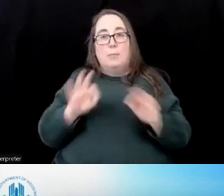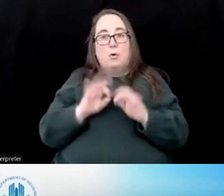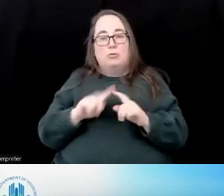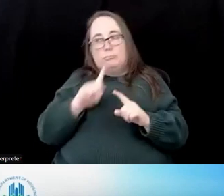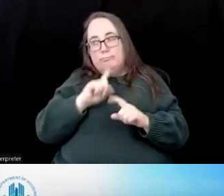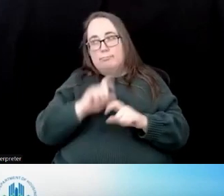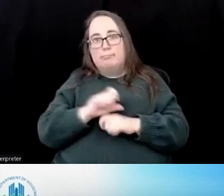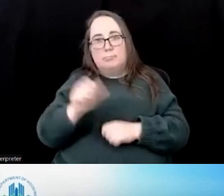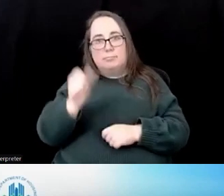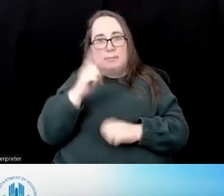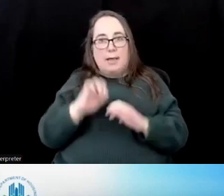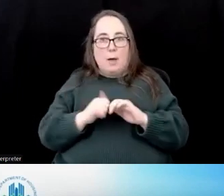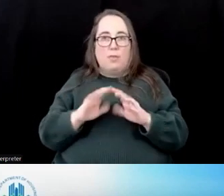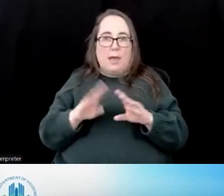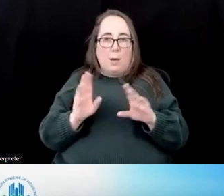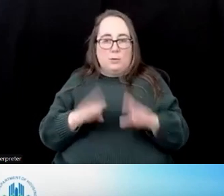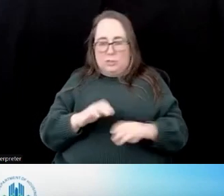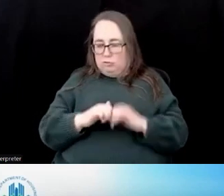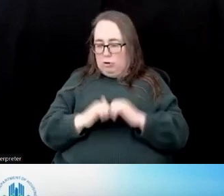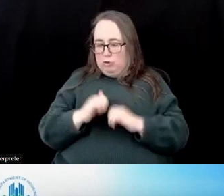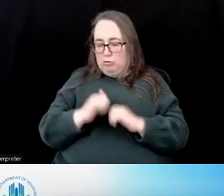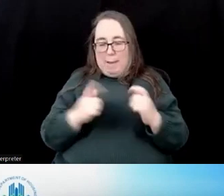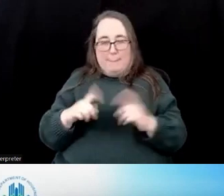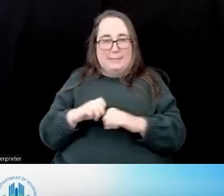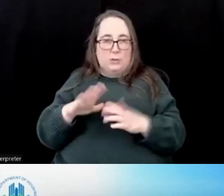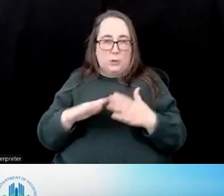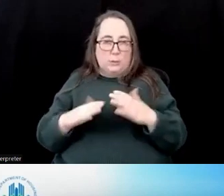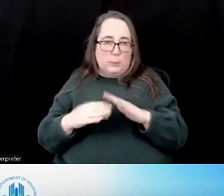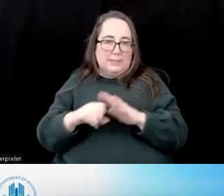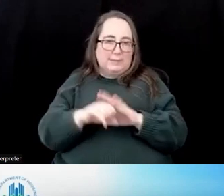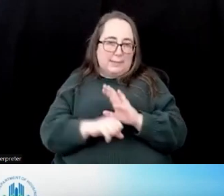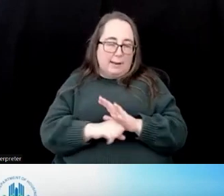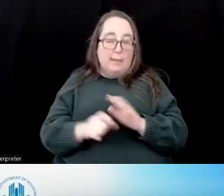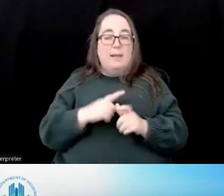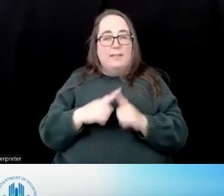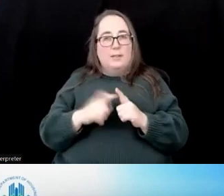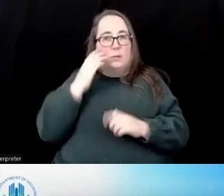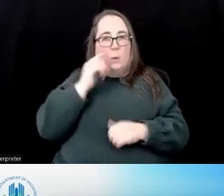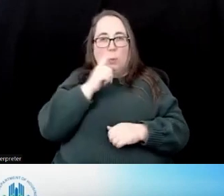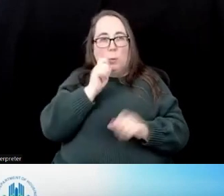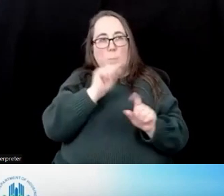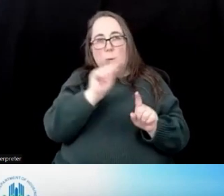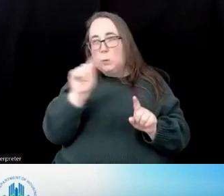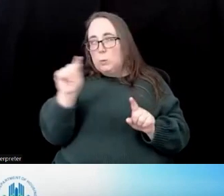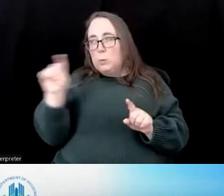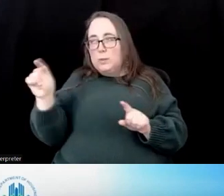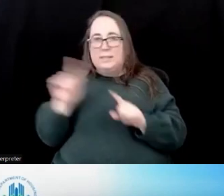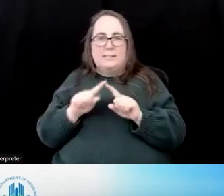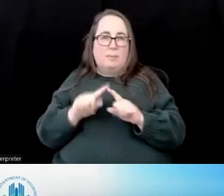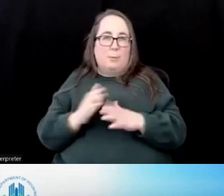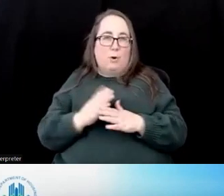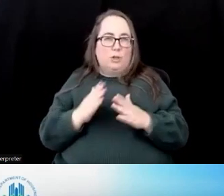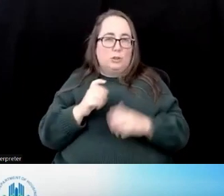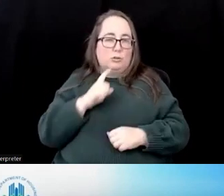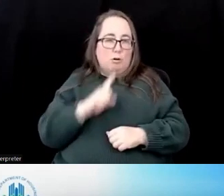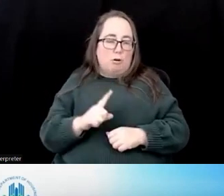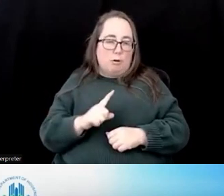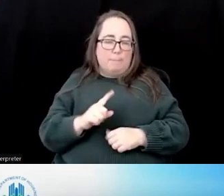understand how the housing landscape is organized in your community and state, and to know who the various partners are. I would say